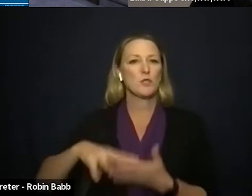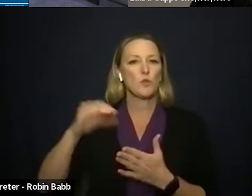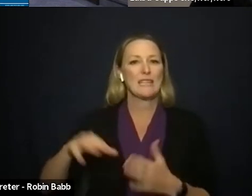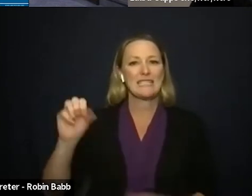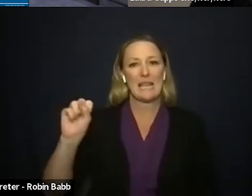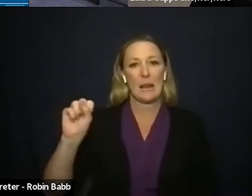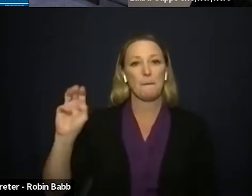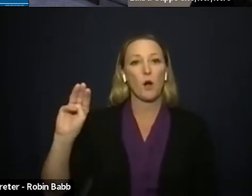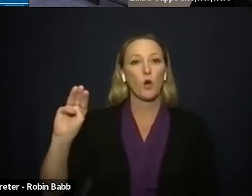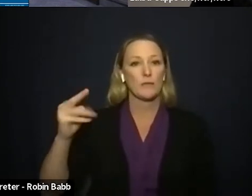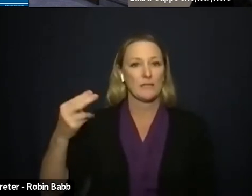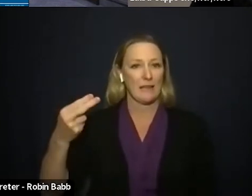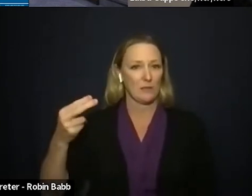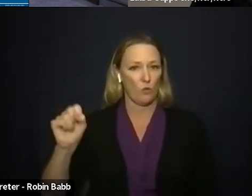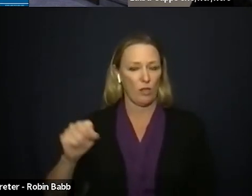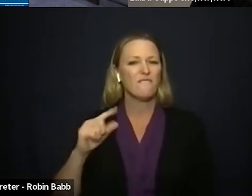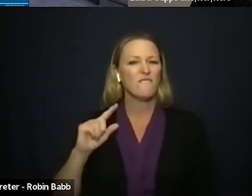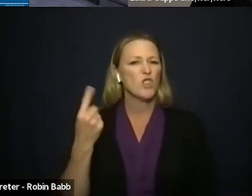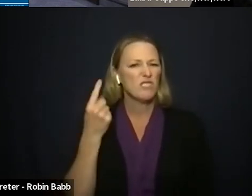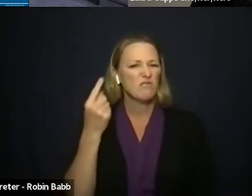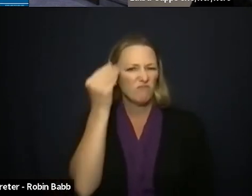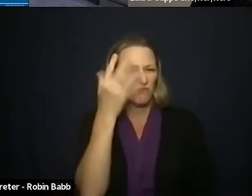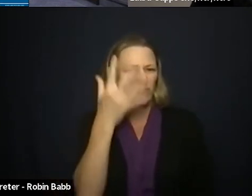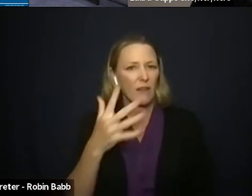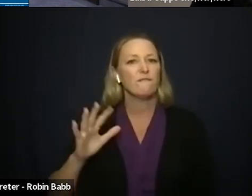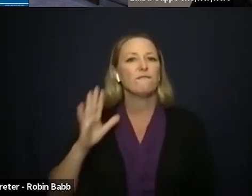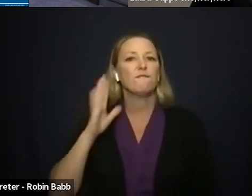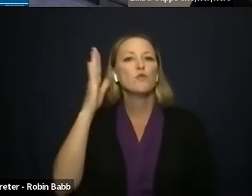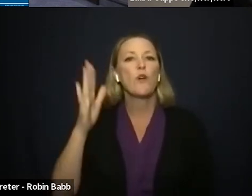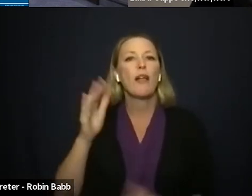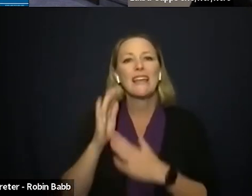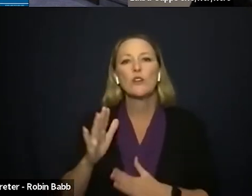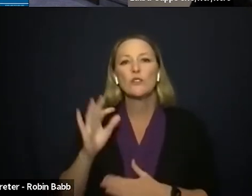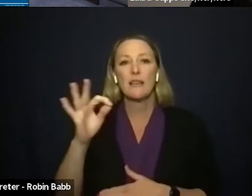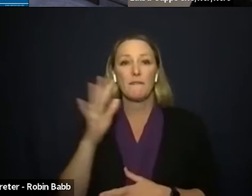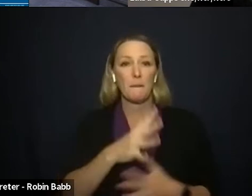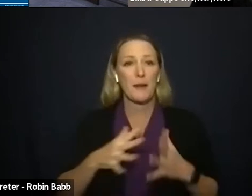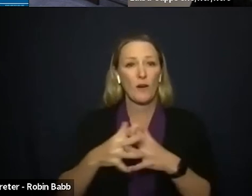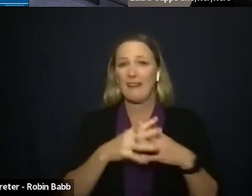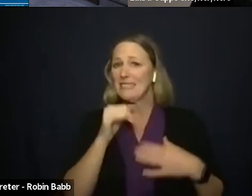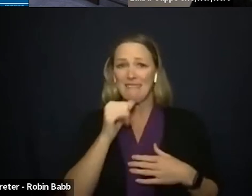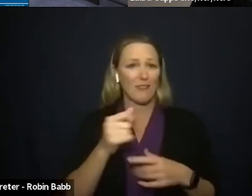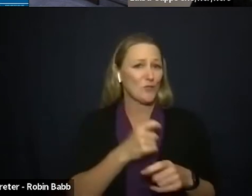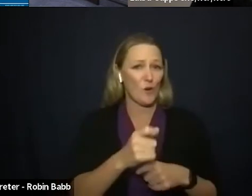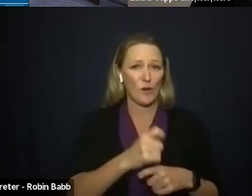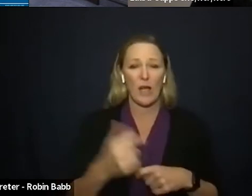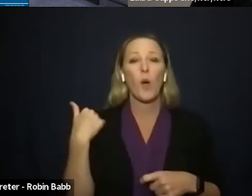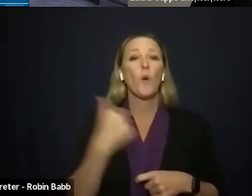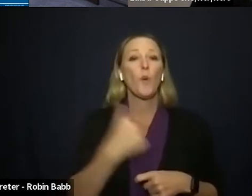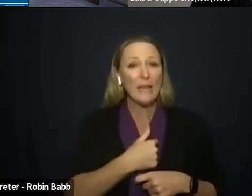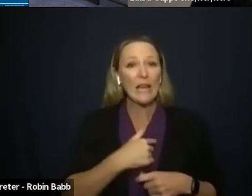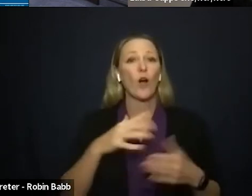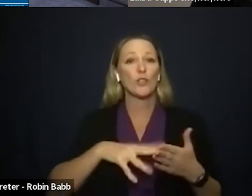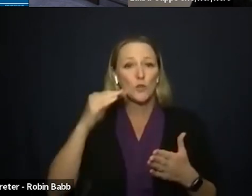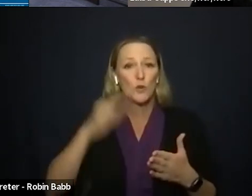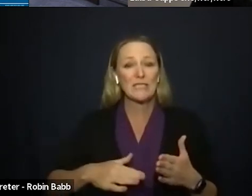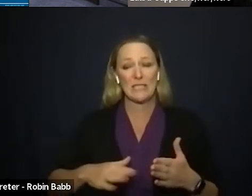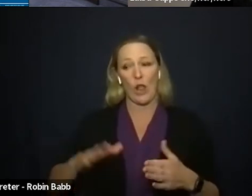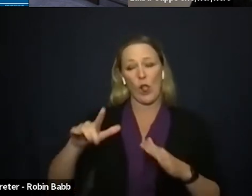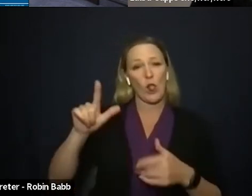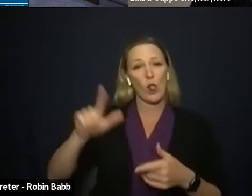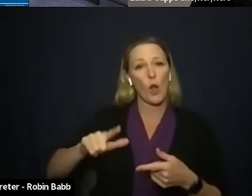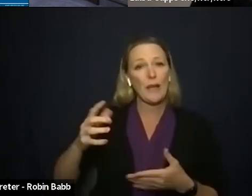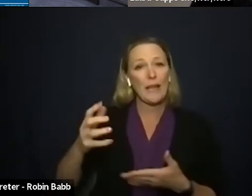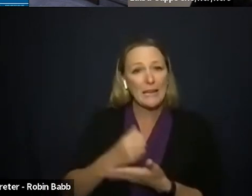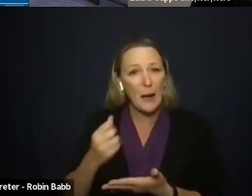school um first i just want to say that future leaders of america is no joke we are a group of students that come from low income first generation and latinx